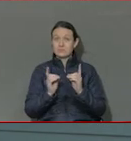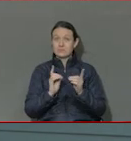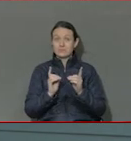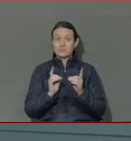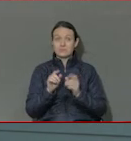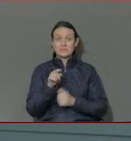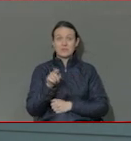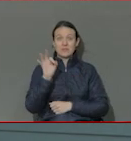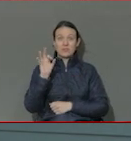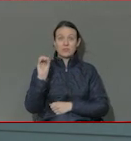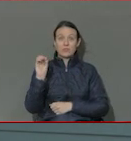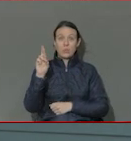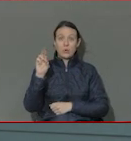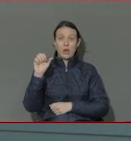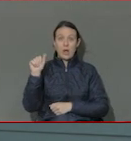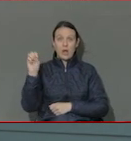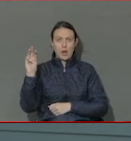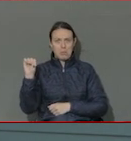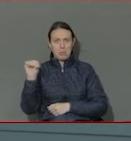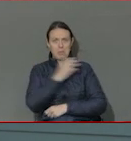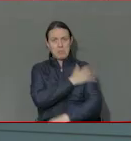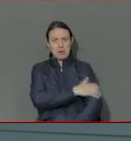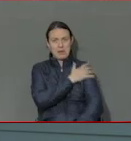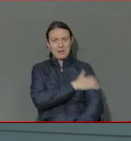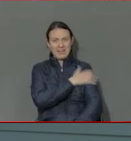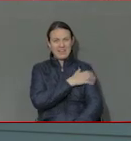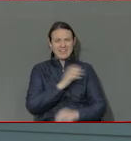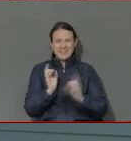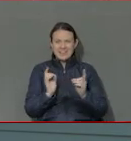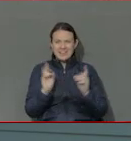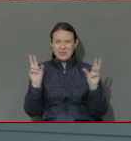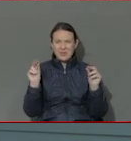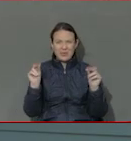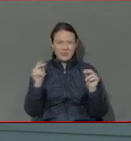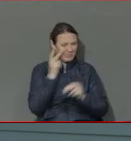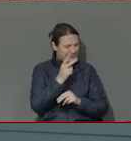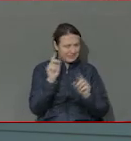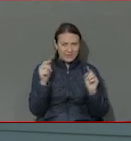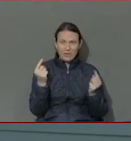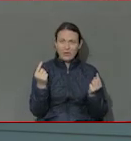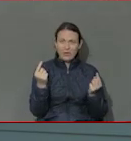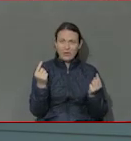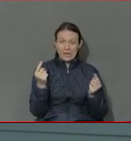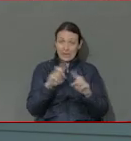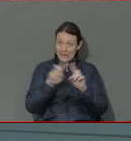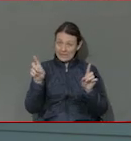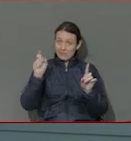here? Why? It's not visible, but it is a difference that you must